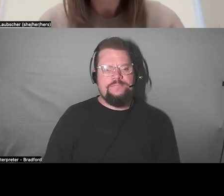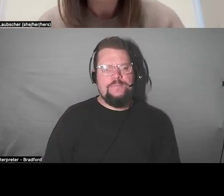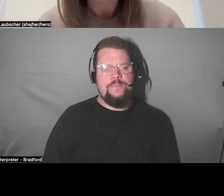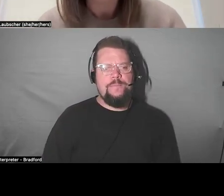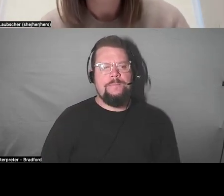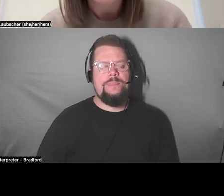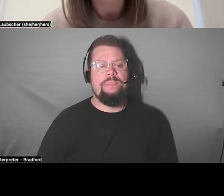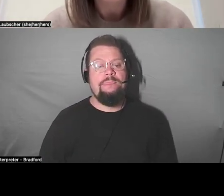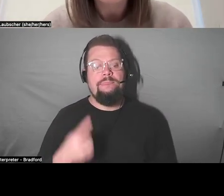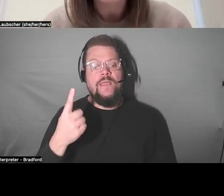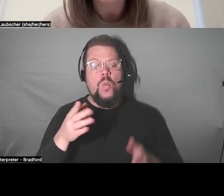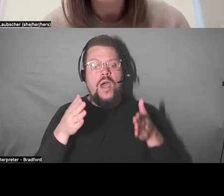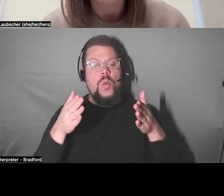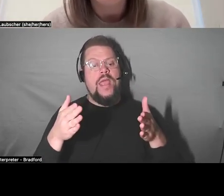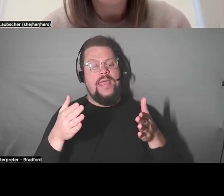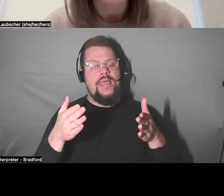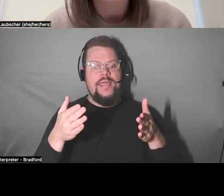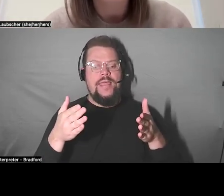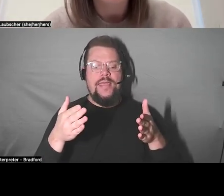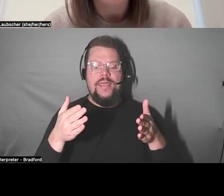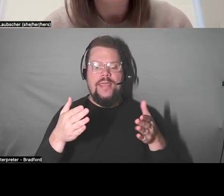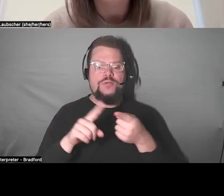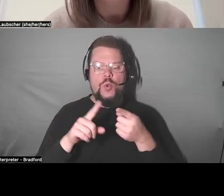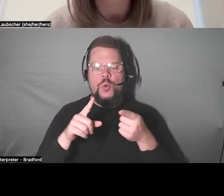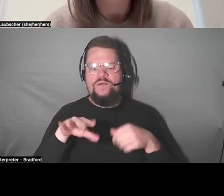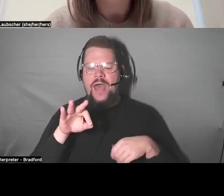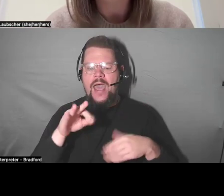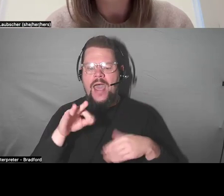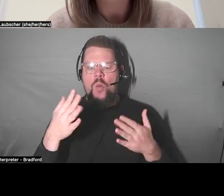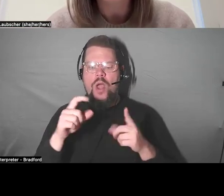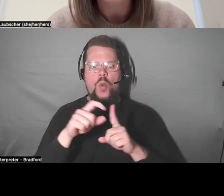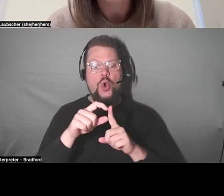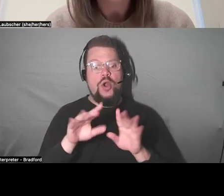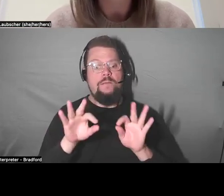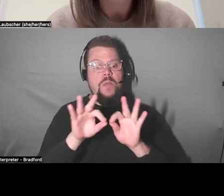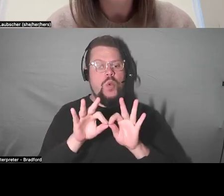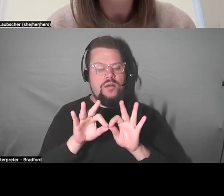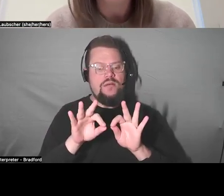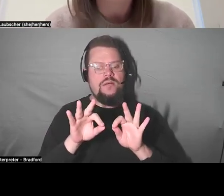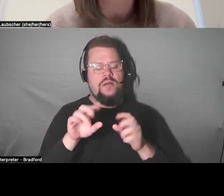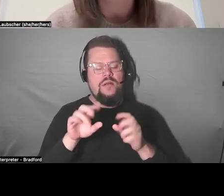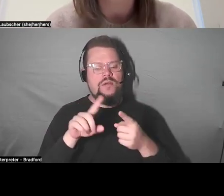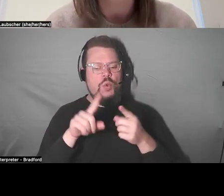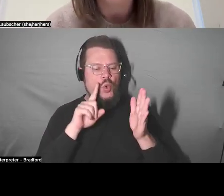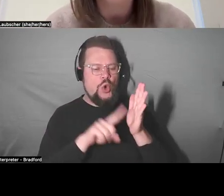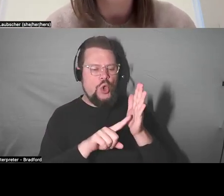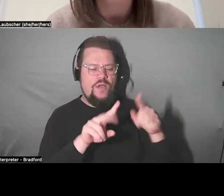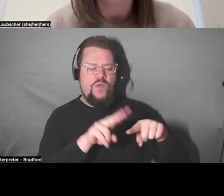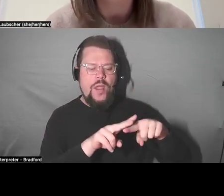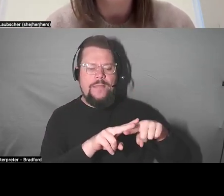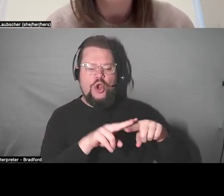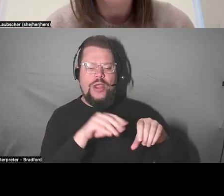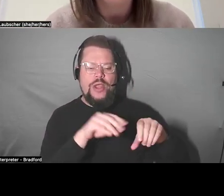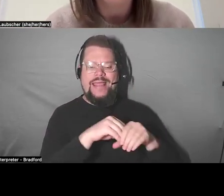Well, one way we can tackle this question of what words are important for beginning communicators is to look at vocabulary in typically